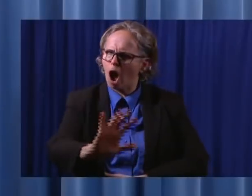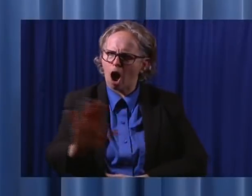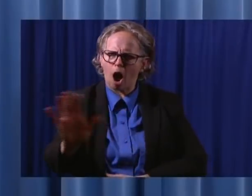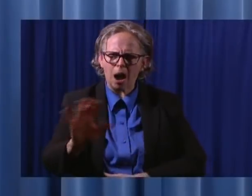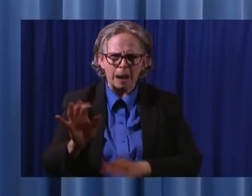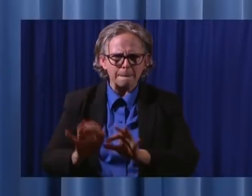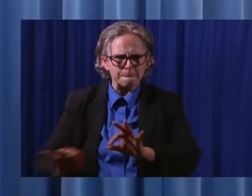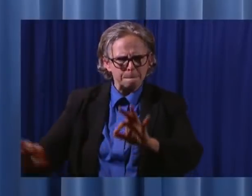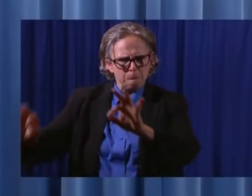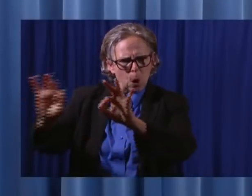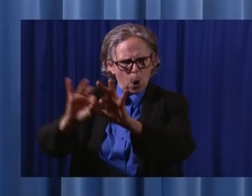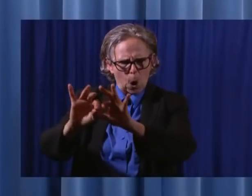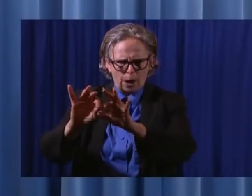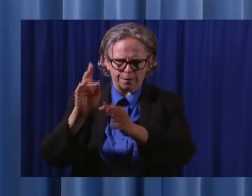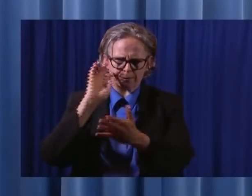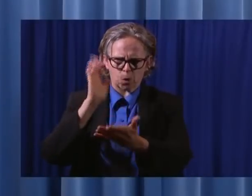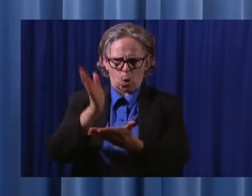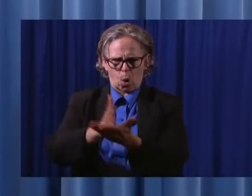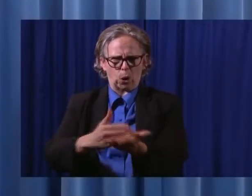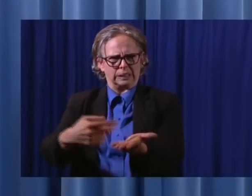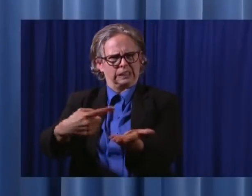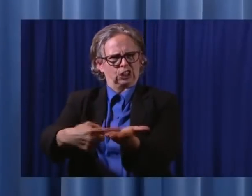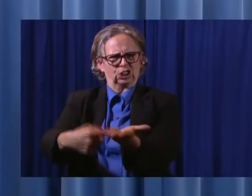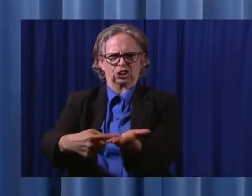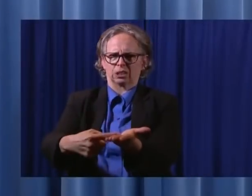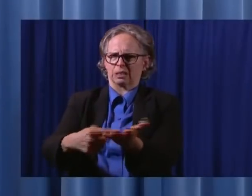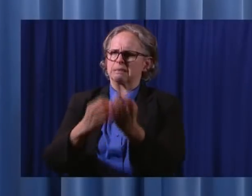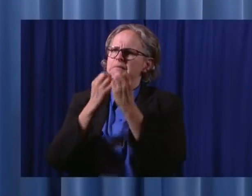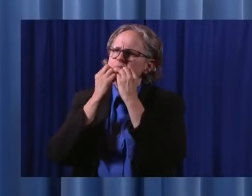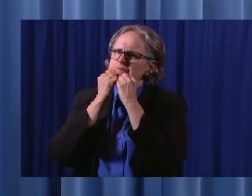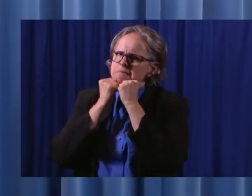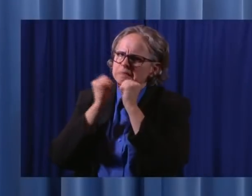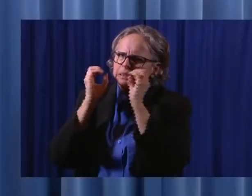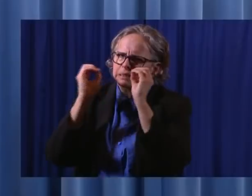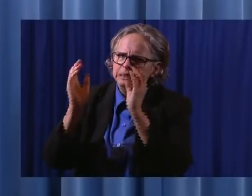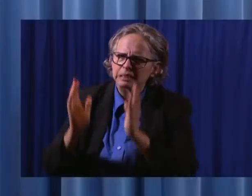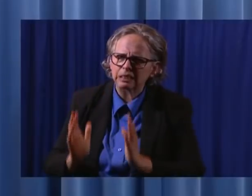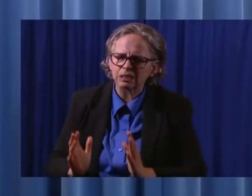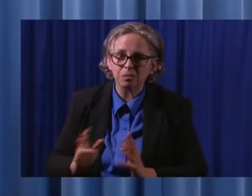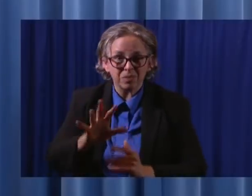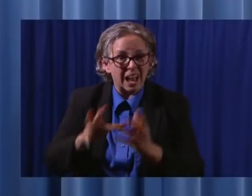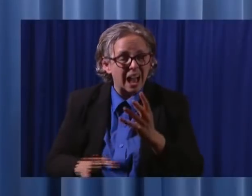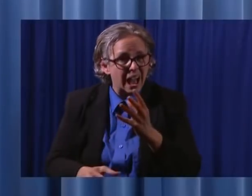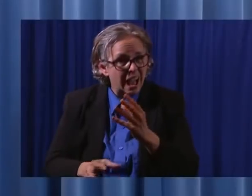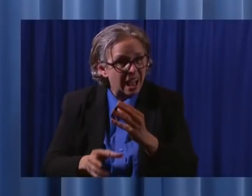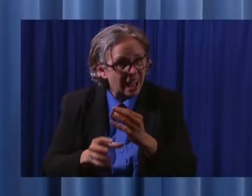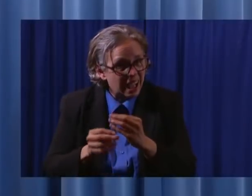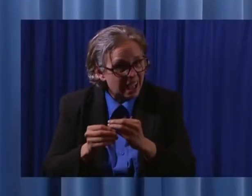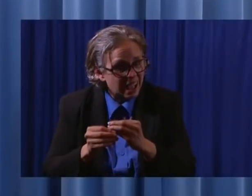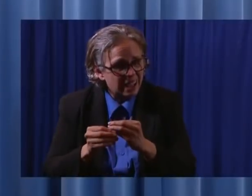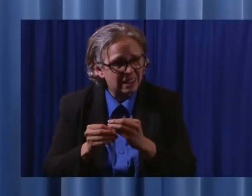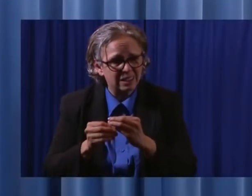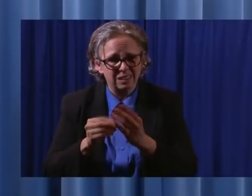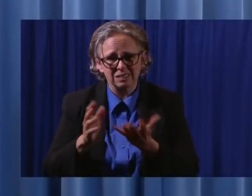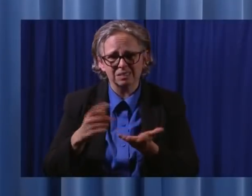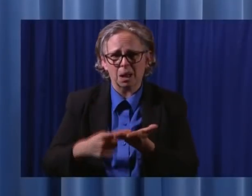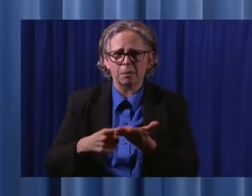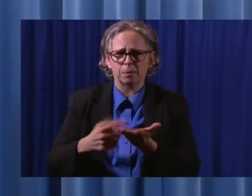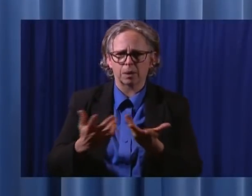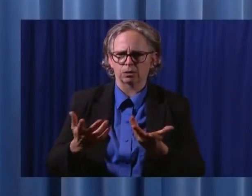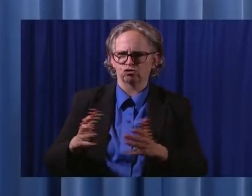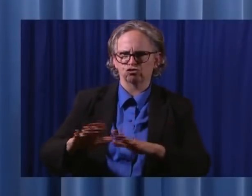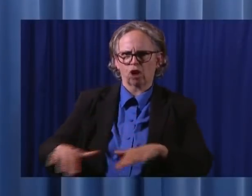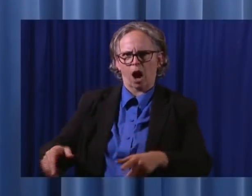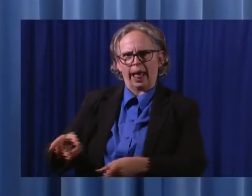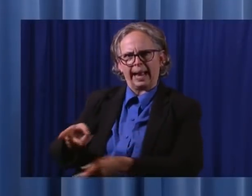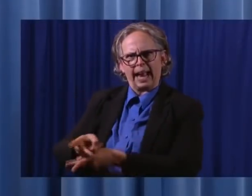will add to that, and it's not mentioned very often, but when we talk about child care, you